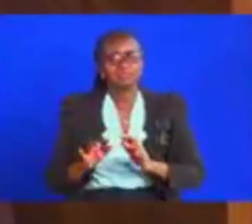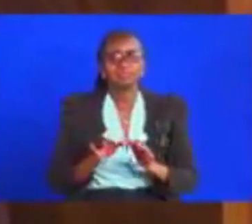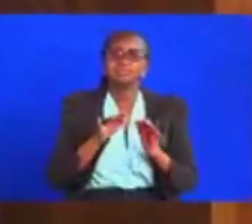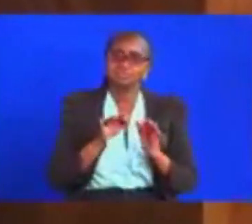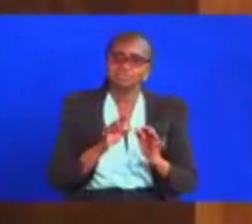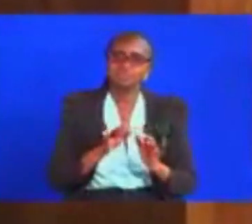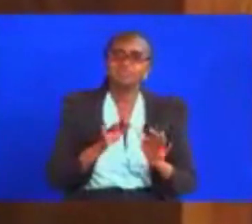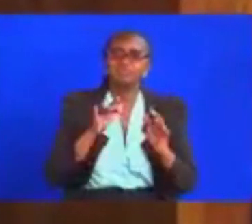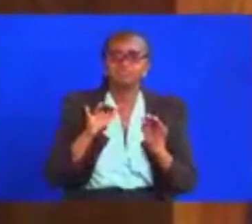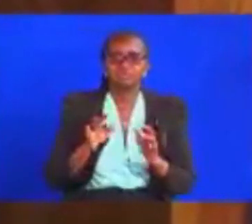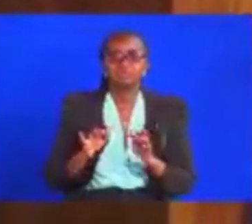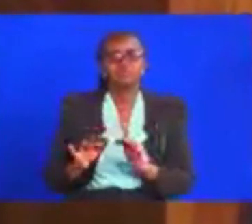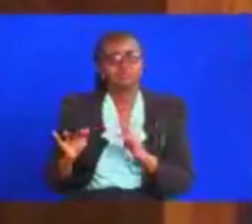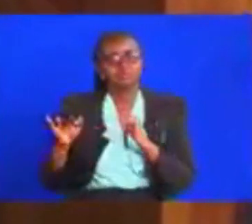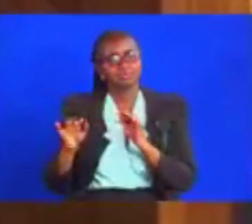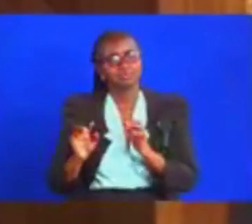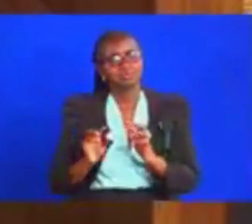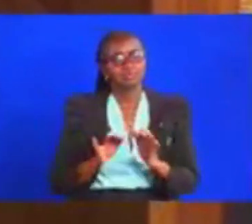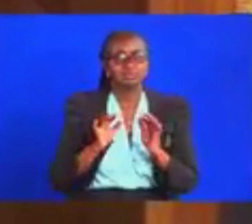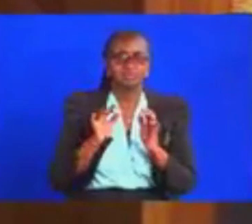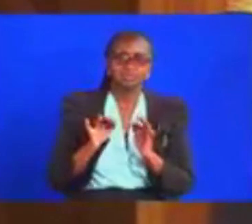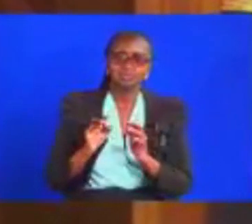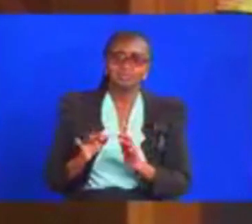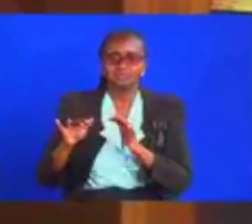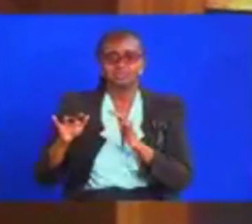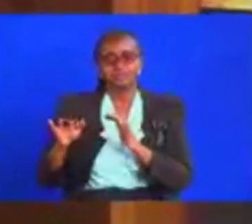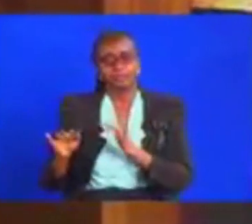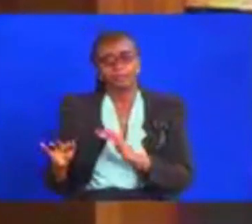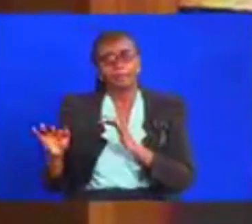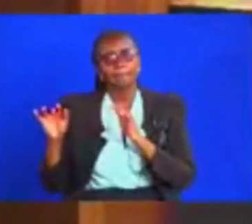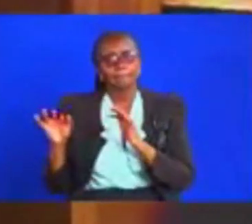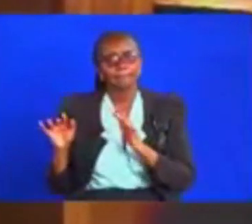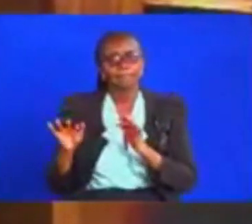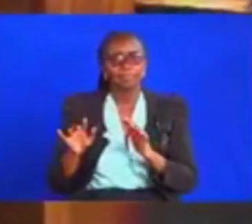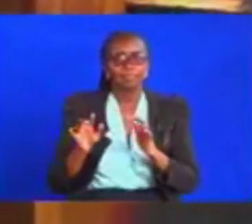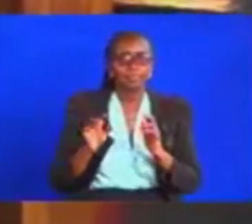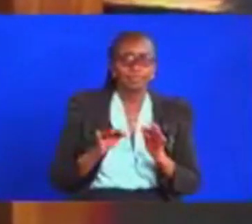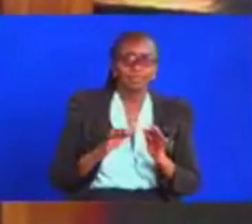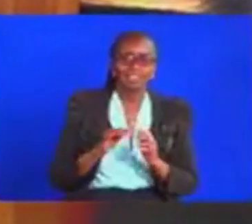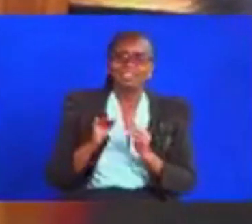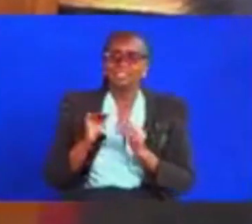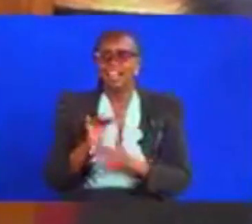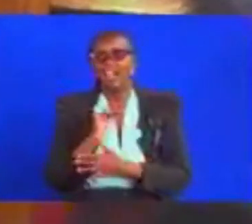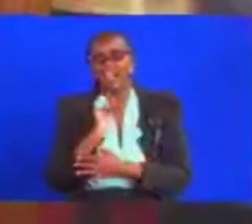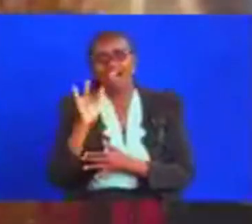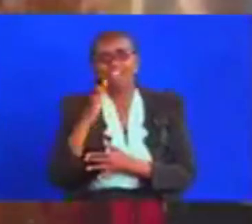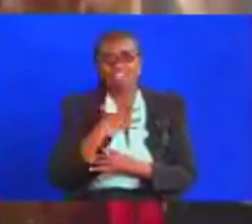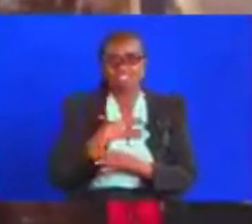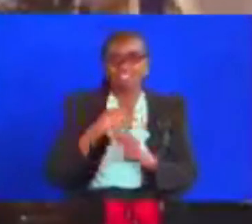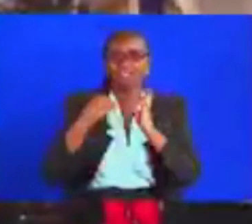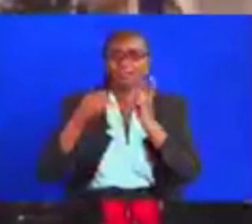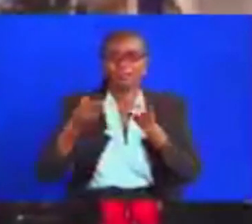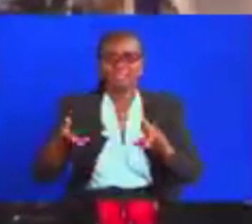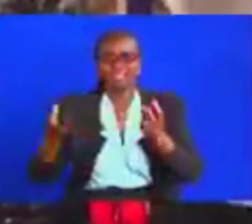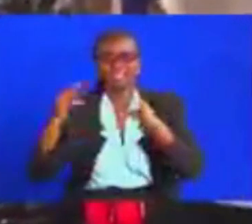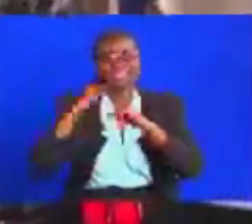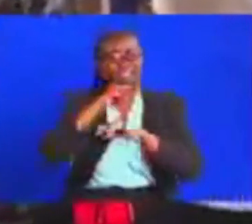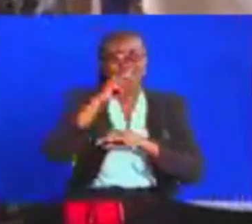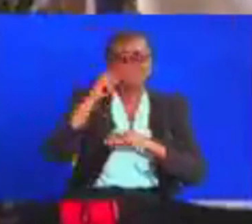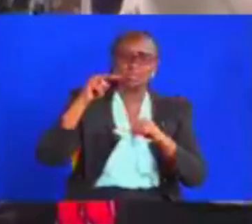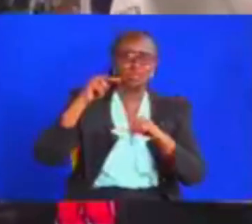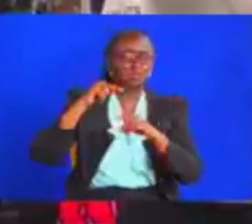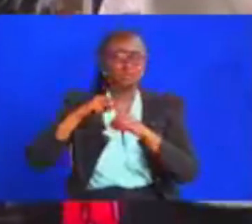it rises on us. Ask and thou give the nations to